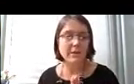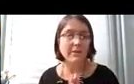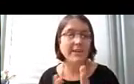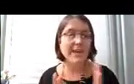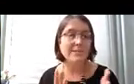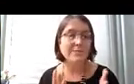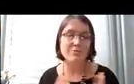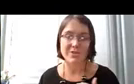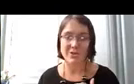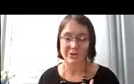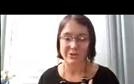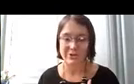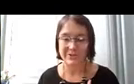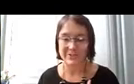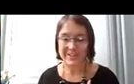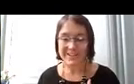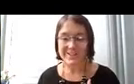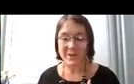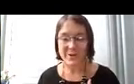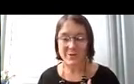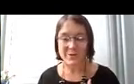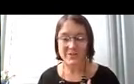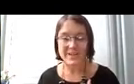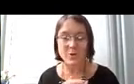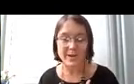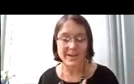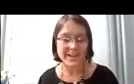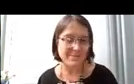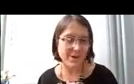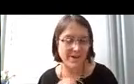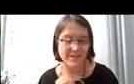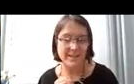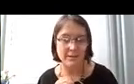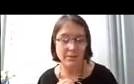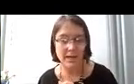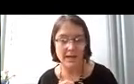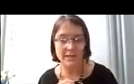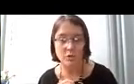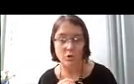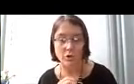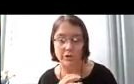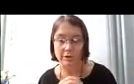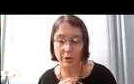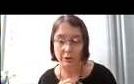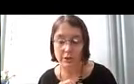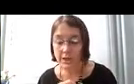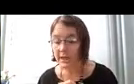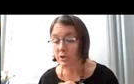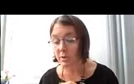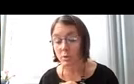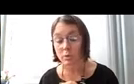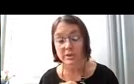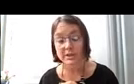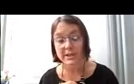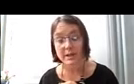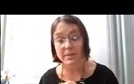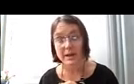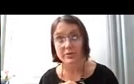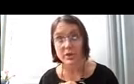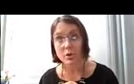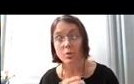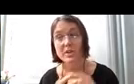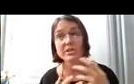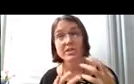we're going to have a little bit of a game with our students. So the quick game, either in pairs or on their own, and you might want to